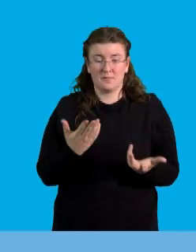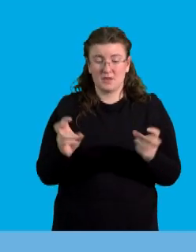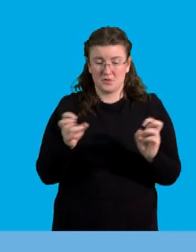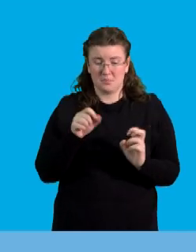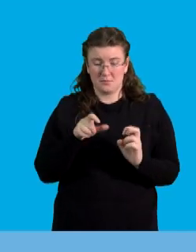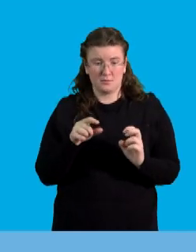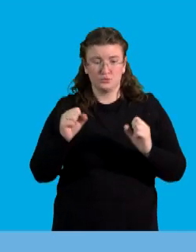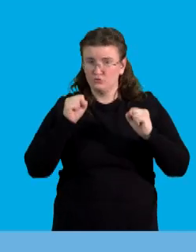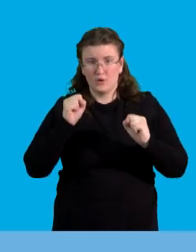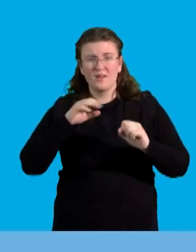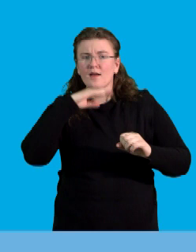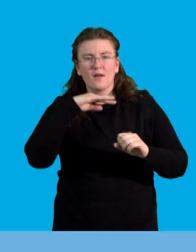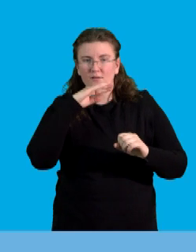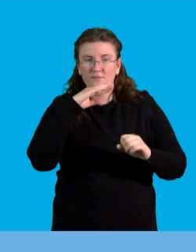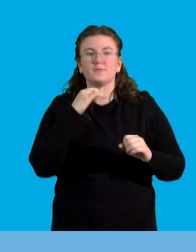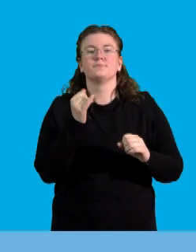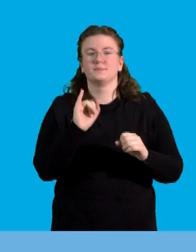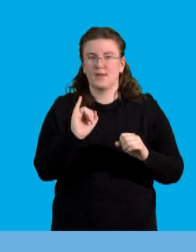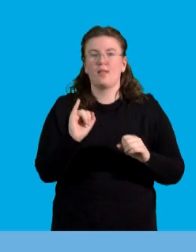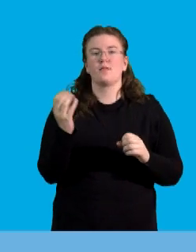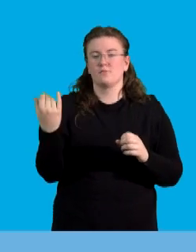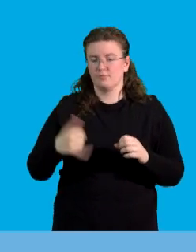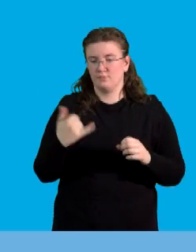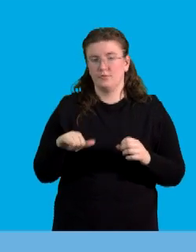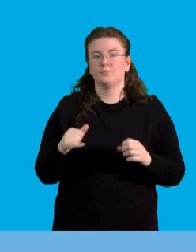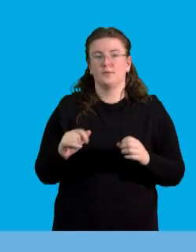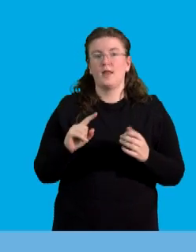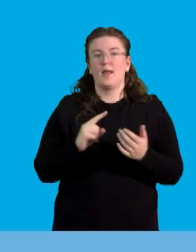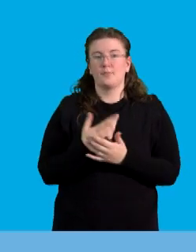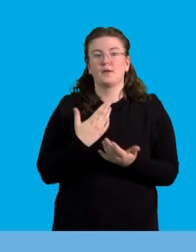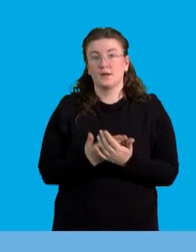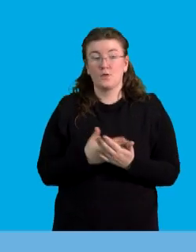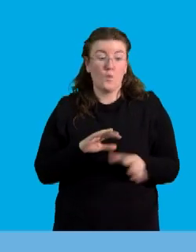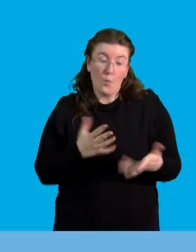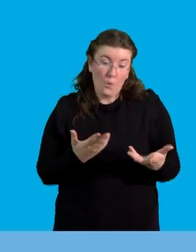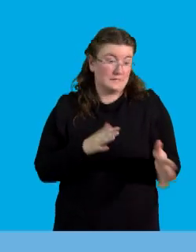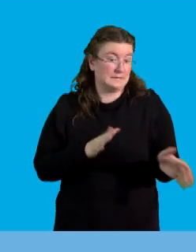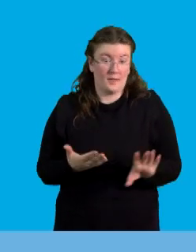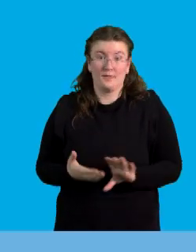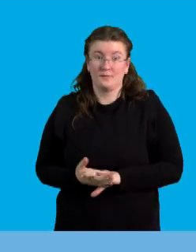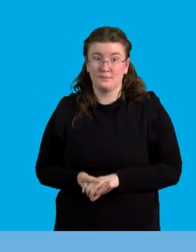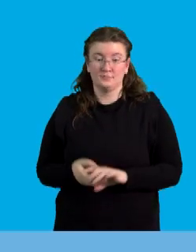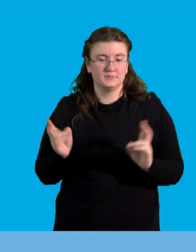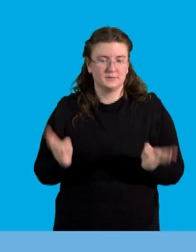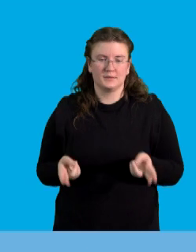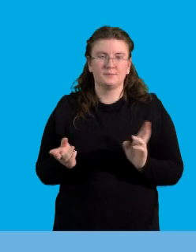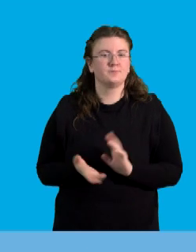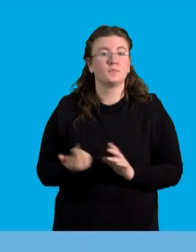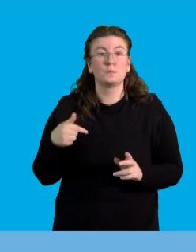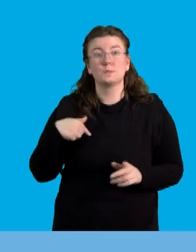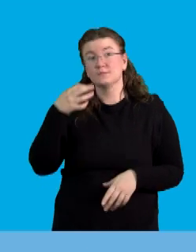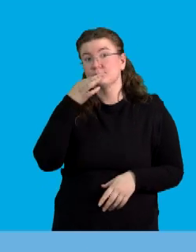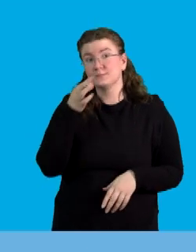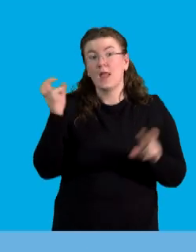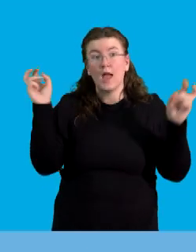do anything, it can still cause injury or death. What we're saying is, for an example, when an electric